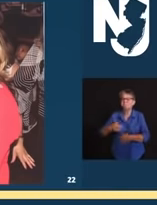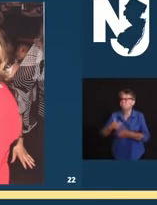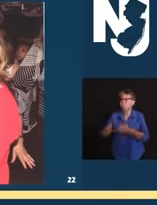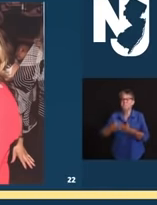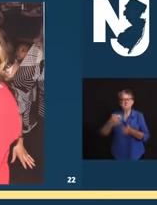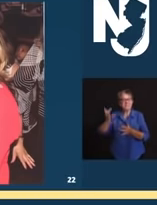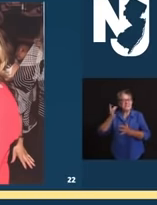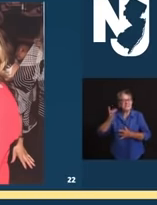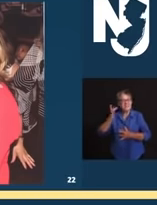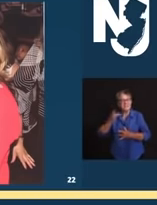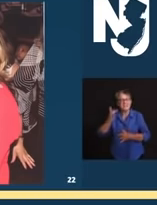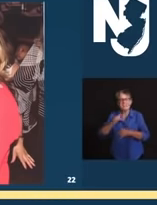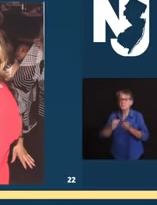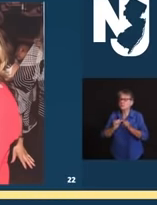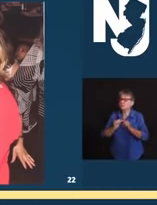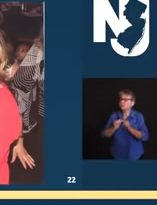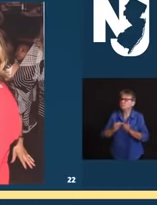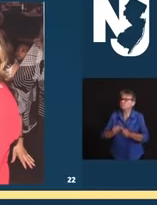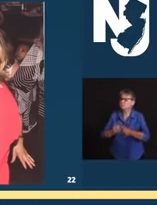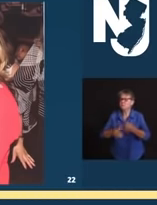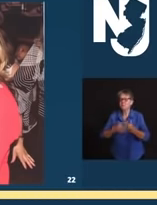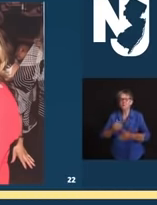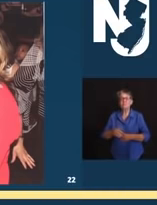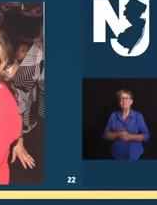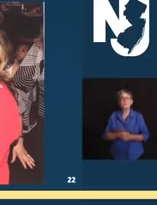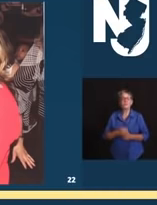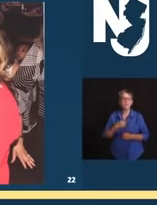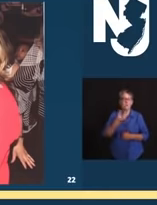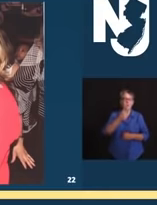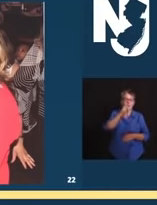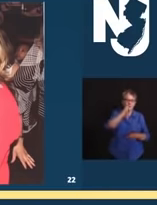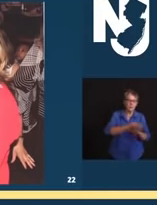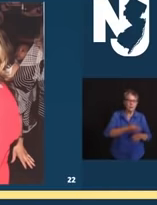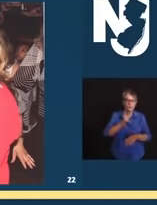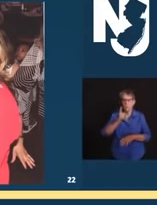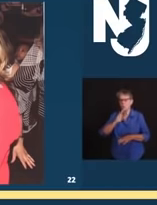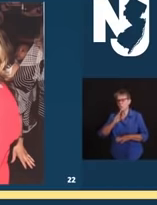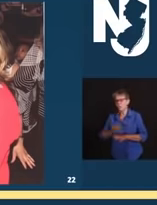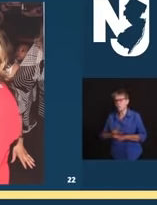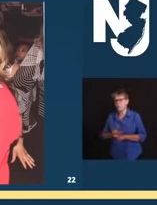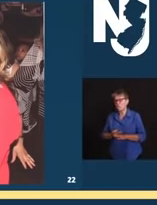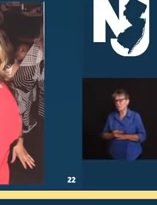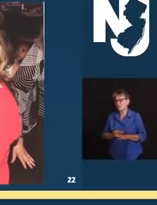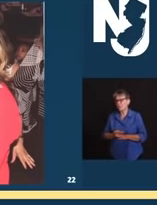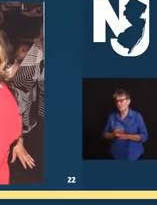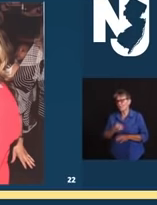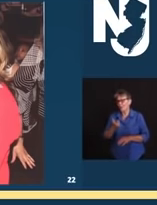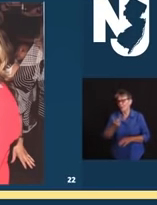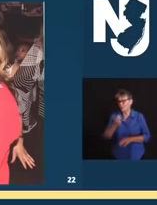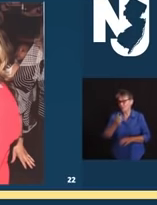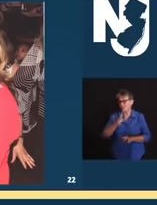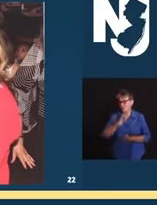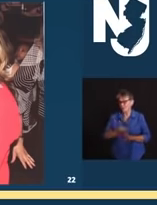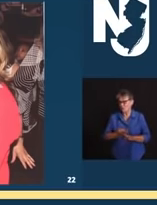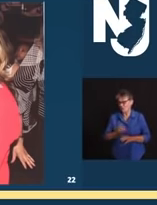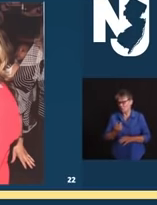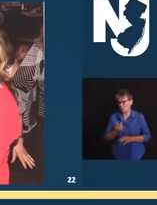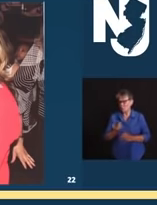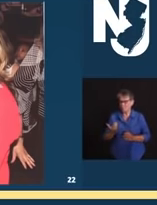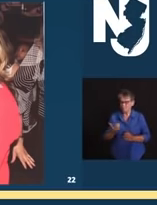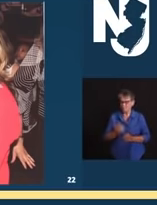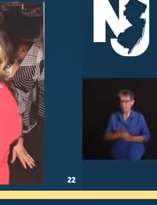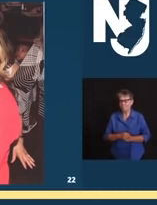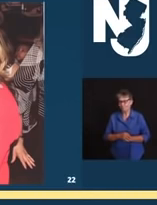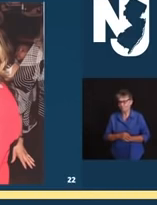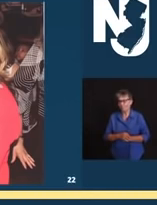Lionel, and daughter Brenda, and her granddaughters, Liana and Serena. Elena and Aurora leave behind